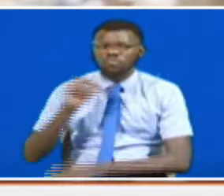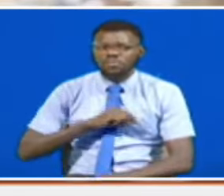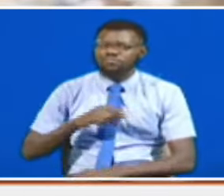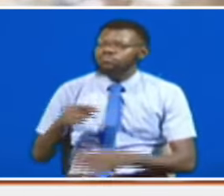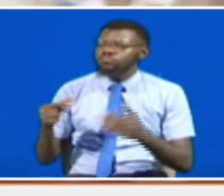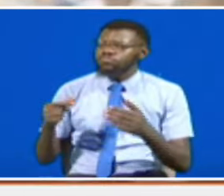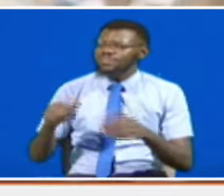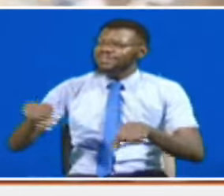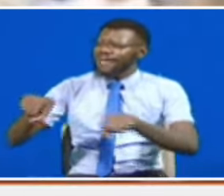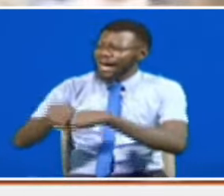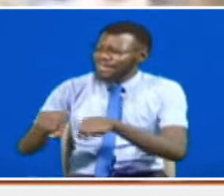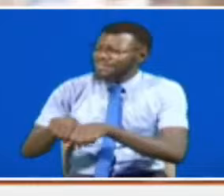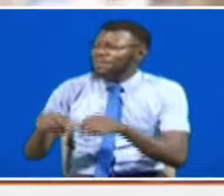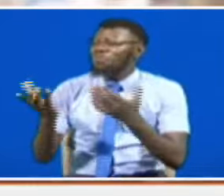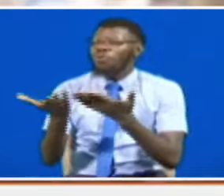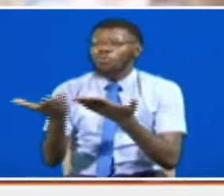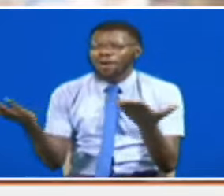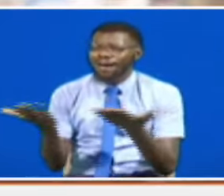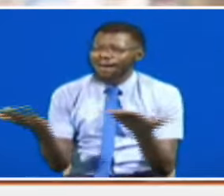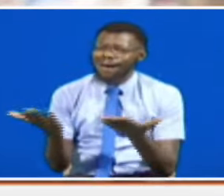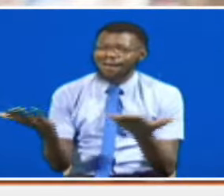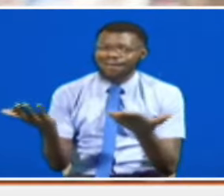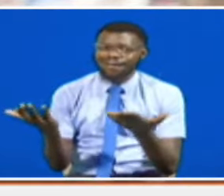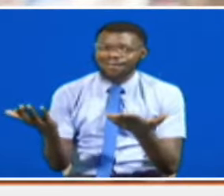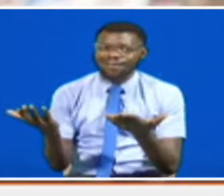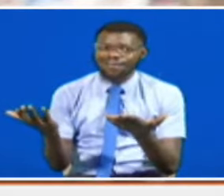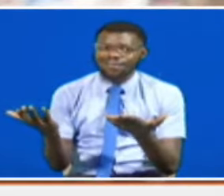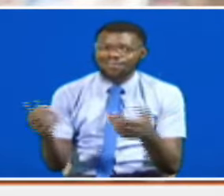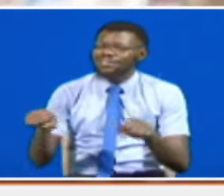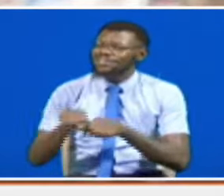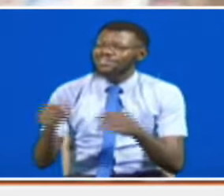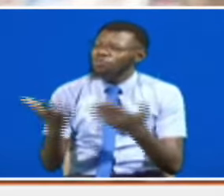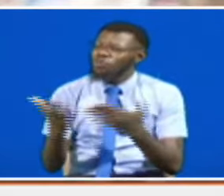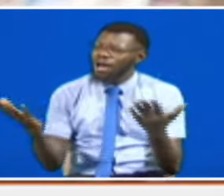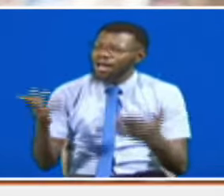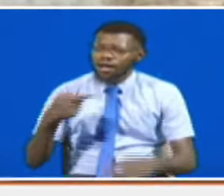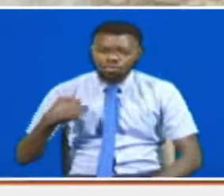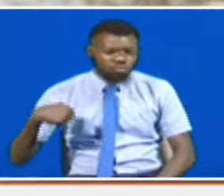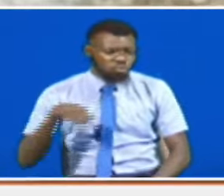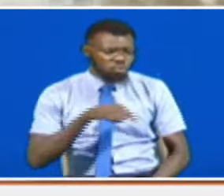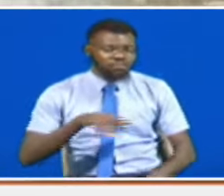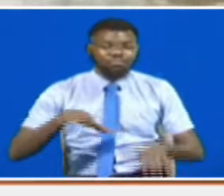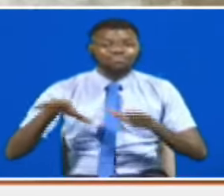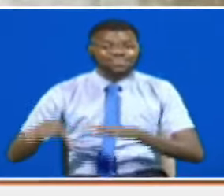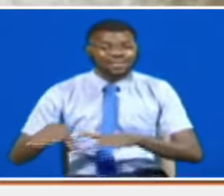anaitwa Sakacha. Ako wapi? Ako wapi? Sakacha uko wapi? Sisi tunateseka.